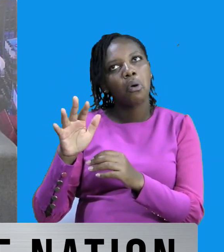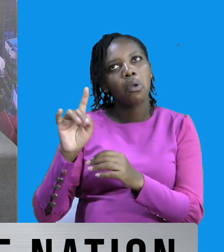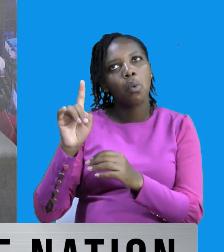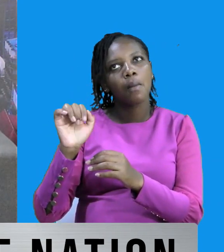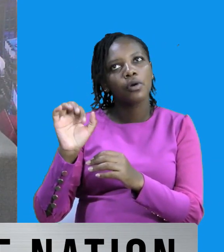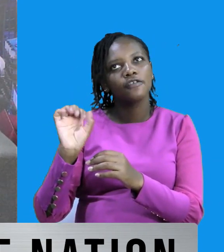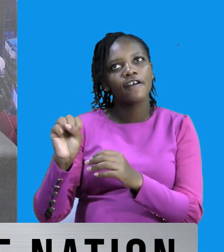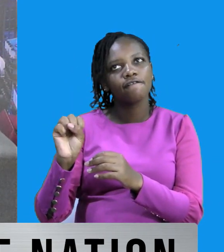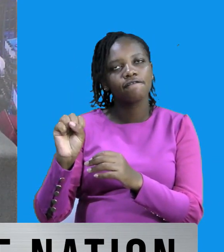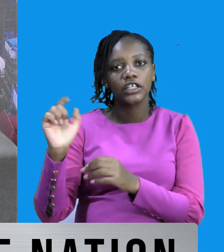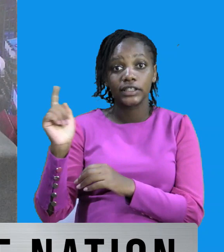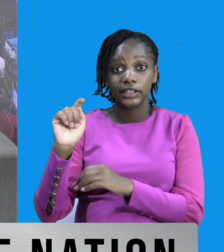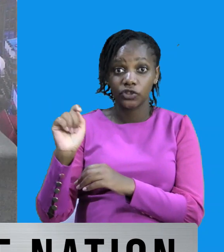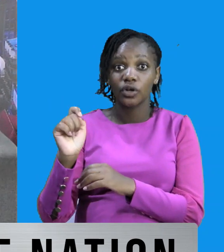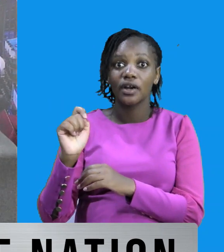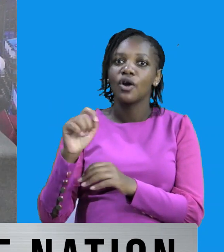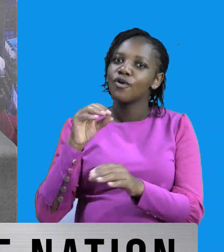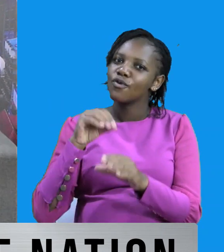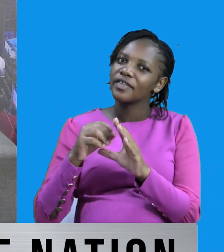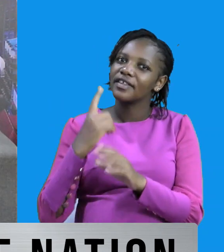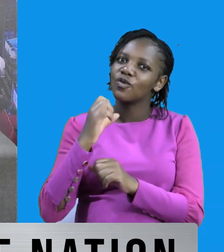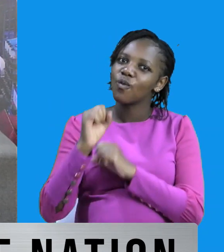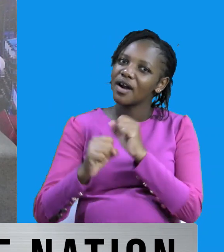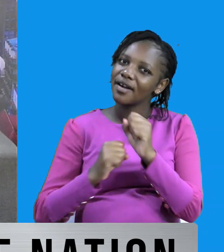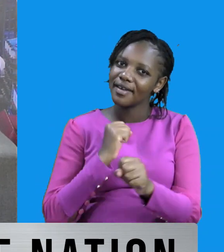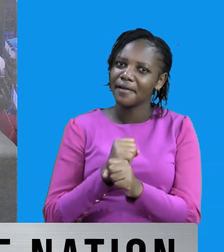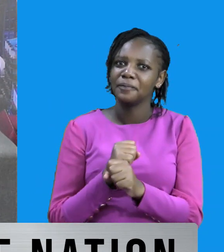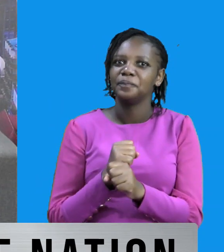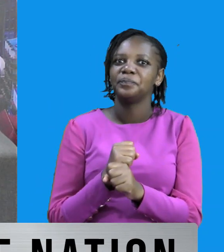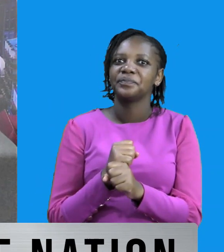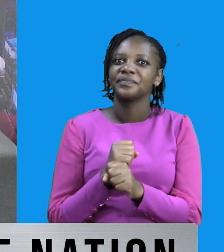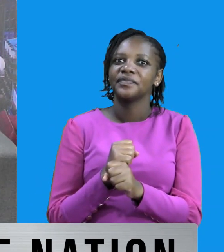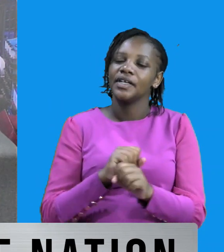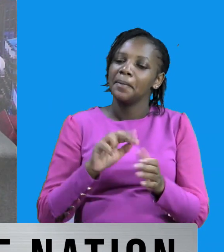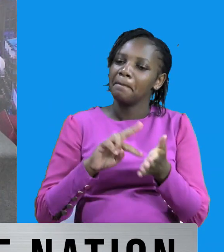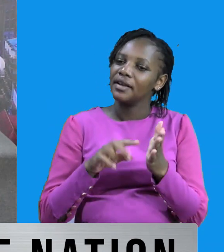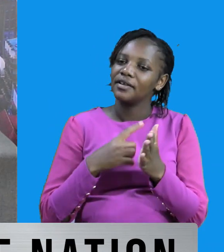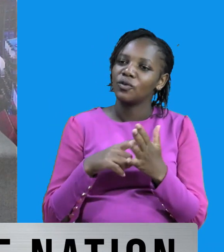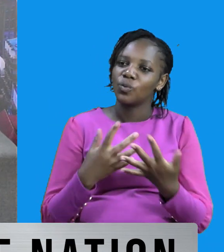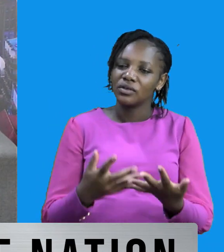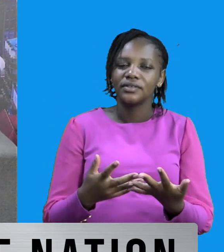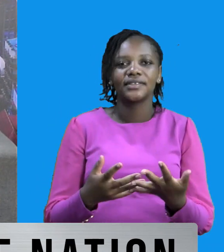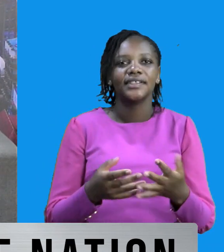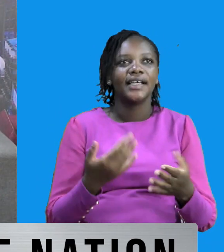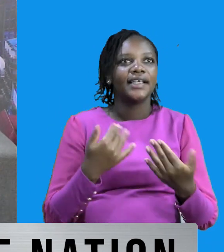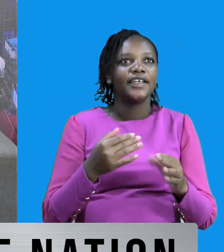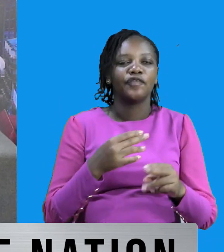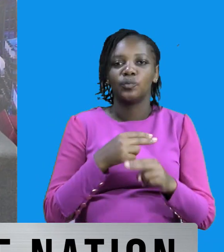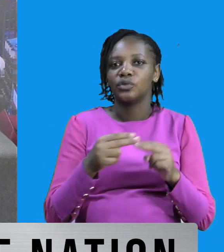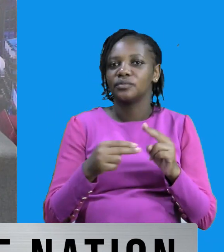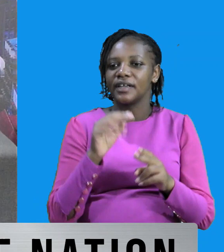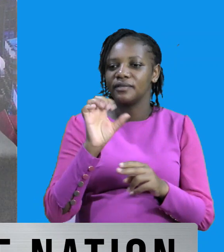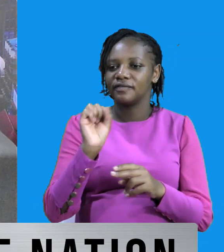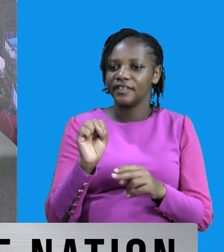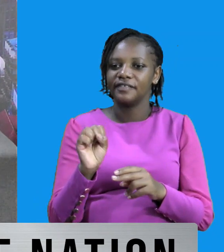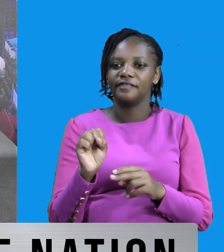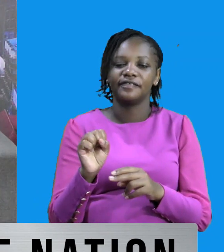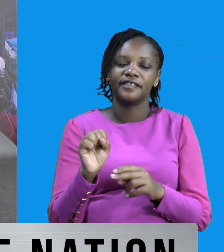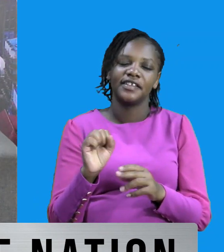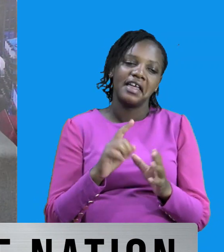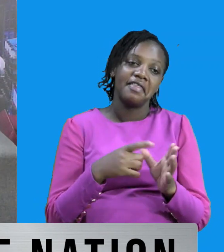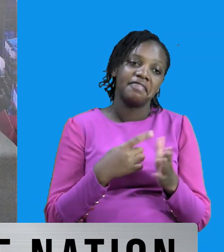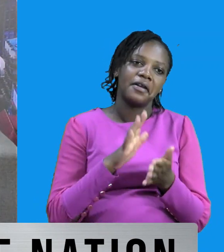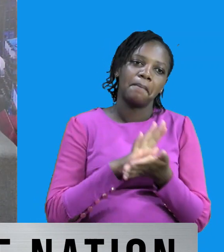trillion. So in 1 year? Yeah, in this 1 year. So it's Give really, it 2 times 5? Yeah, it's really so amazing. That would be